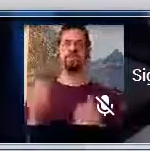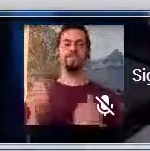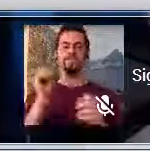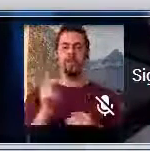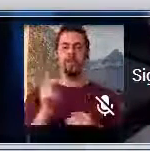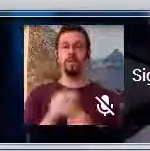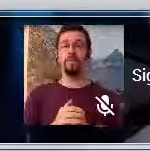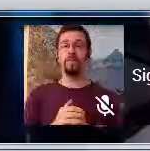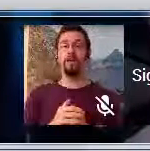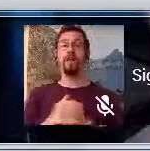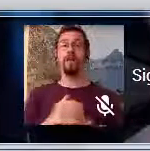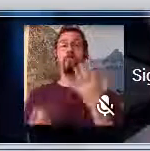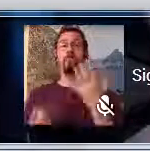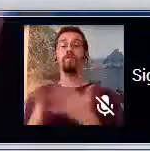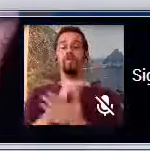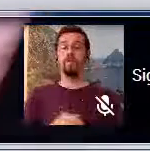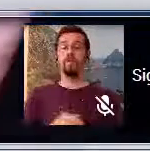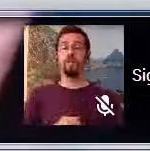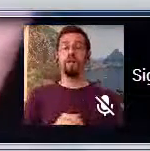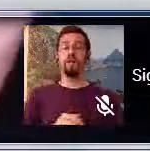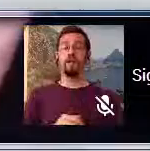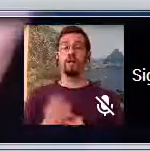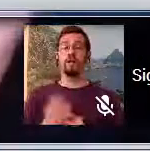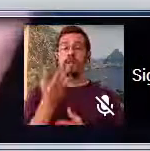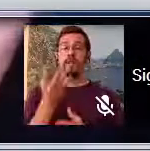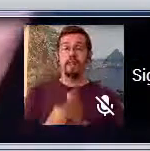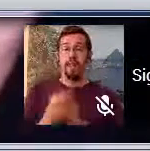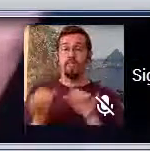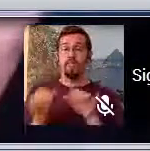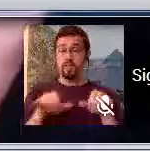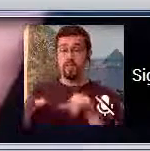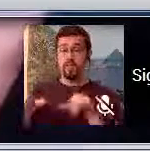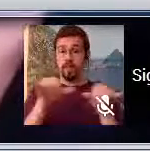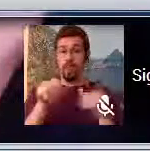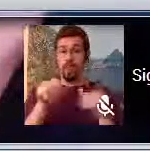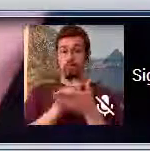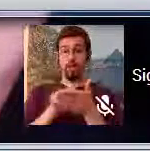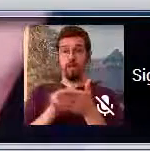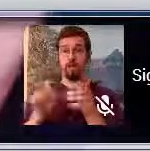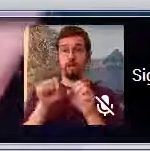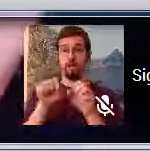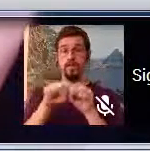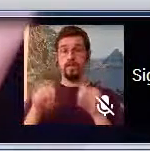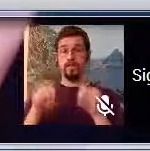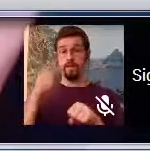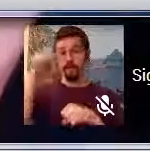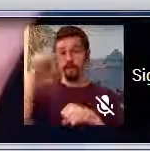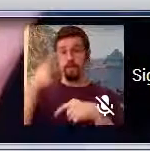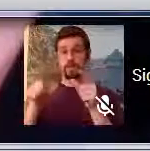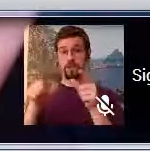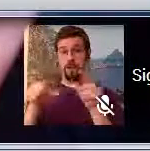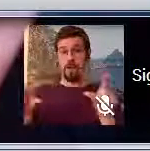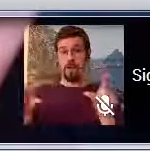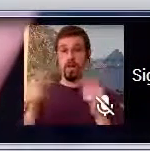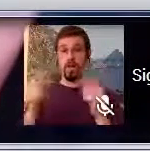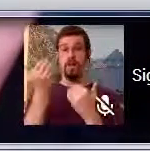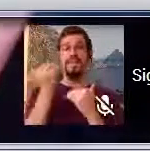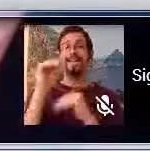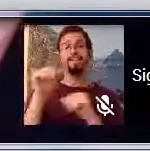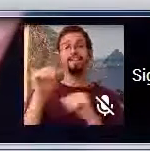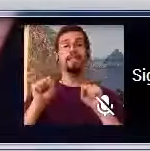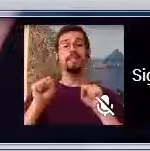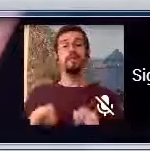speak loudly. The lack of a standard writing system for SL limits the possibility to